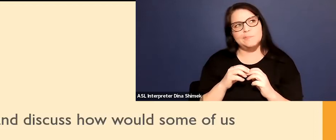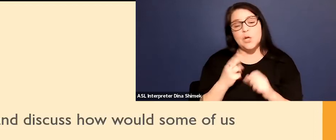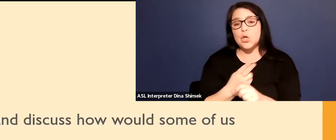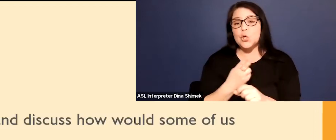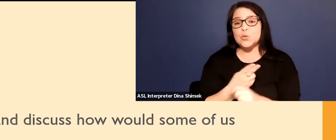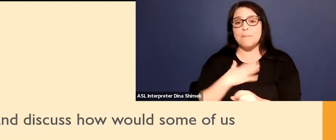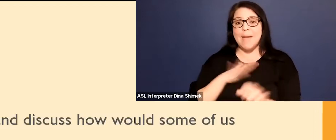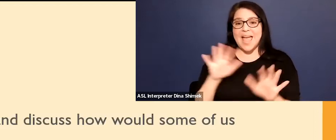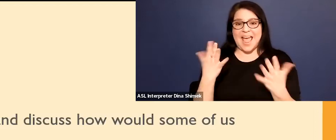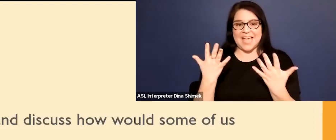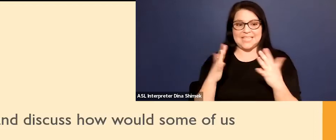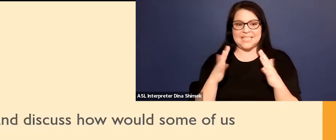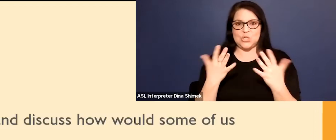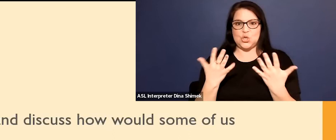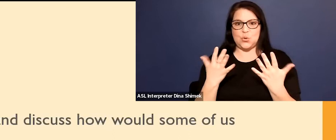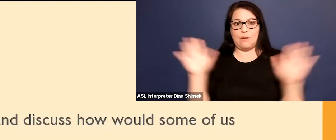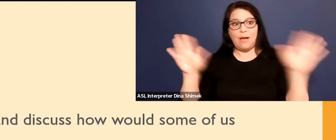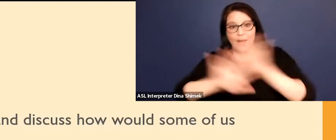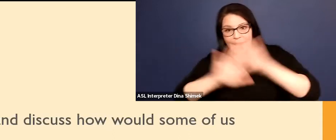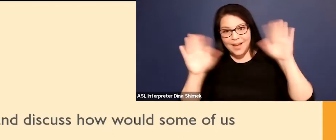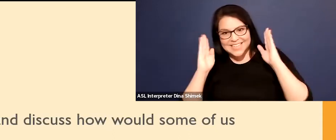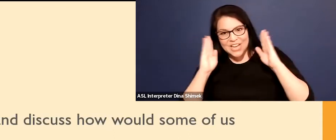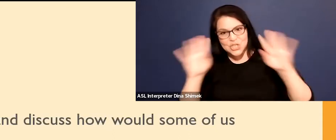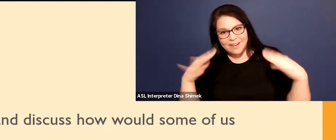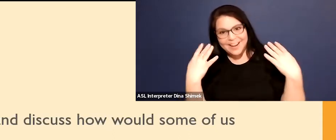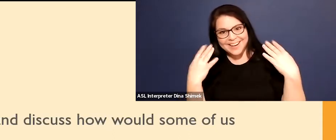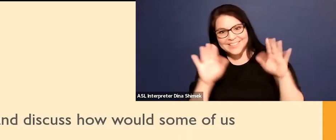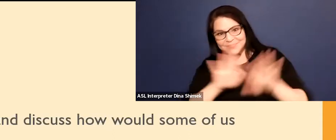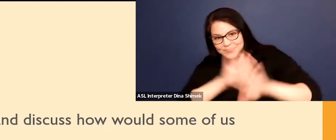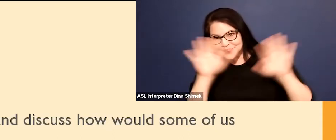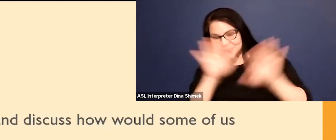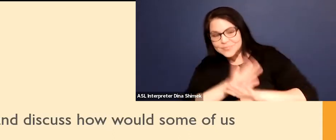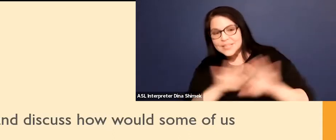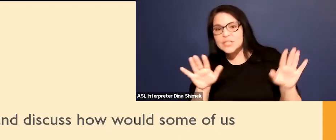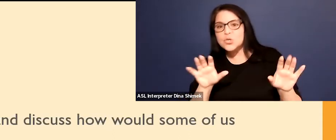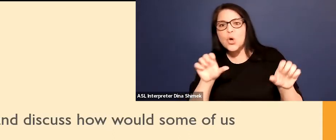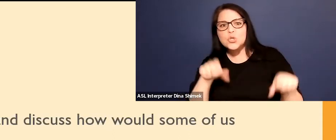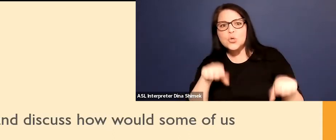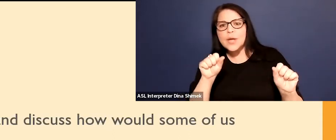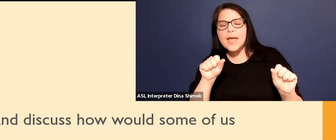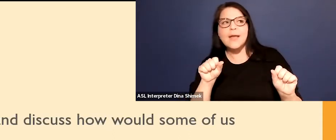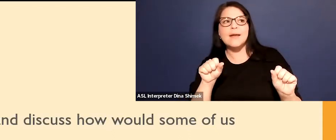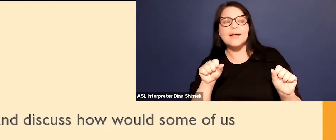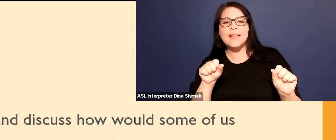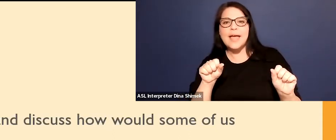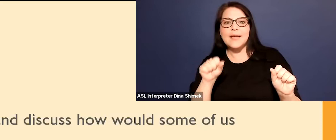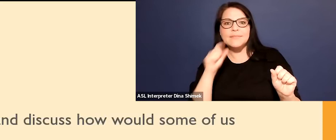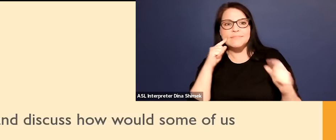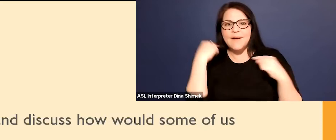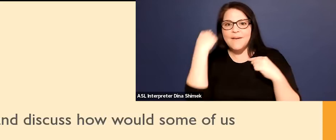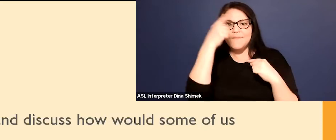my hands to get their attention, so that way they can actually make like a